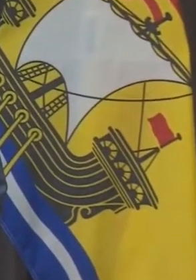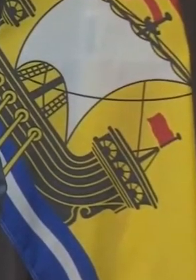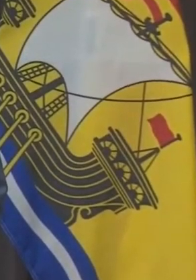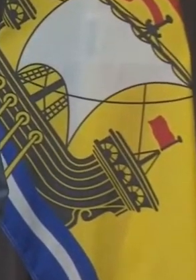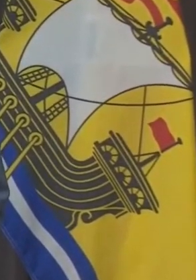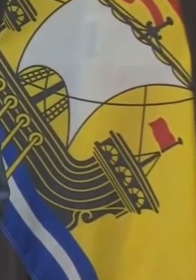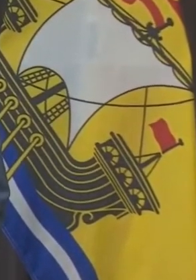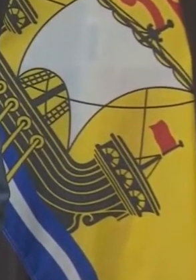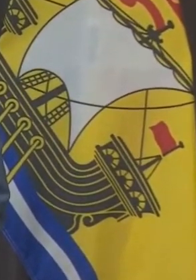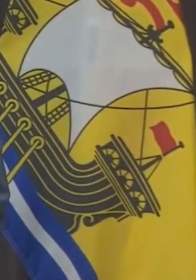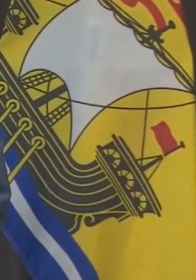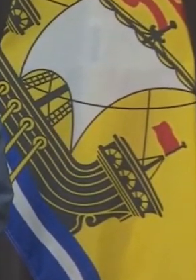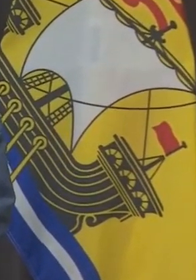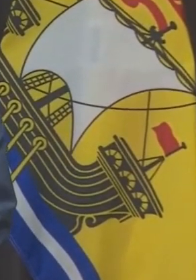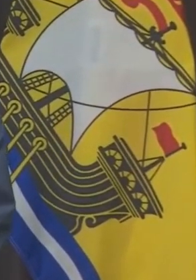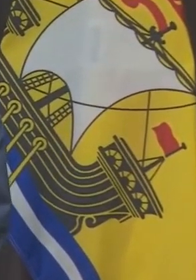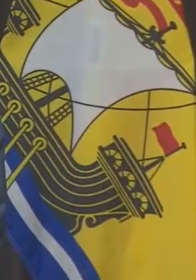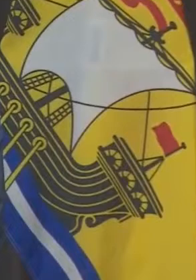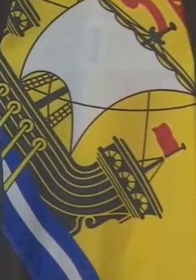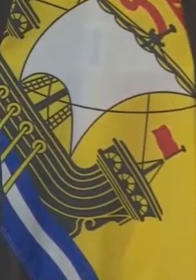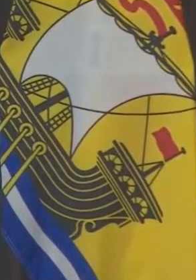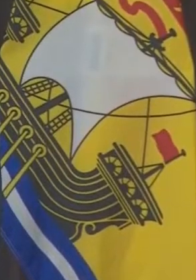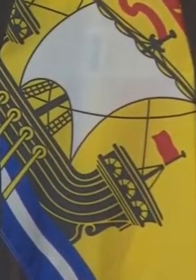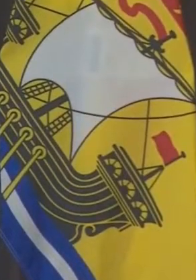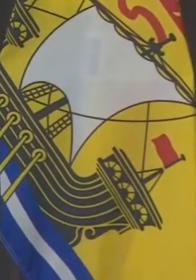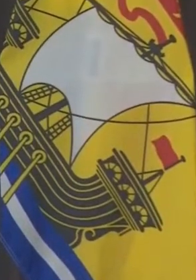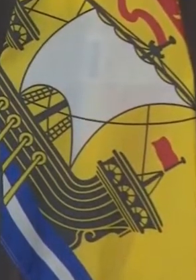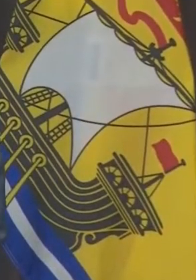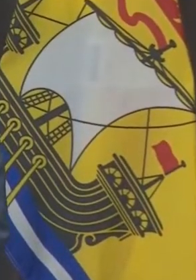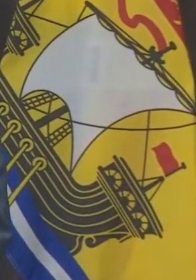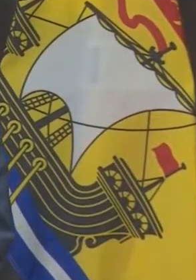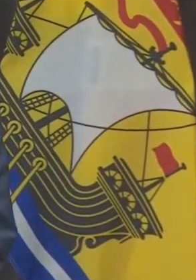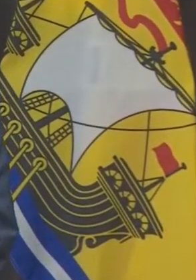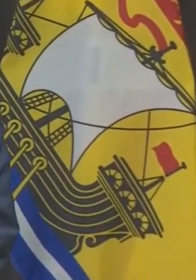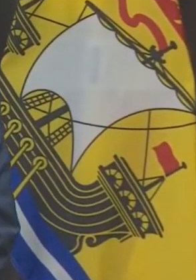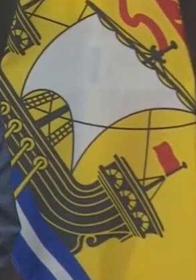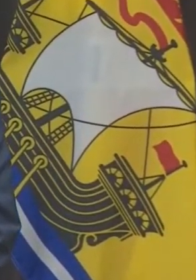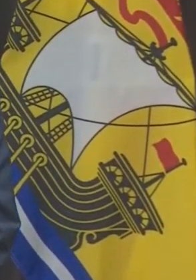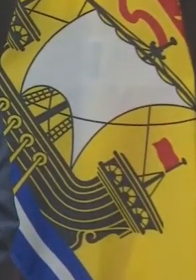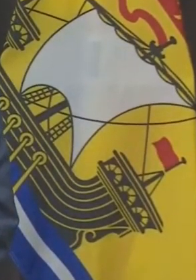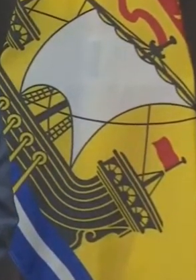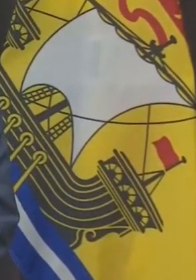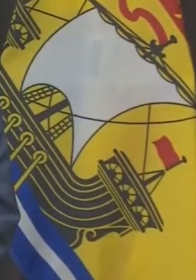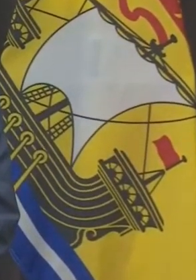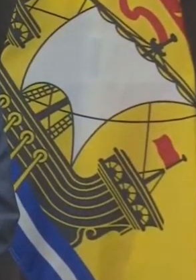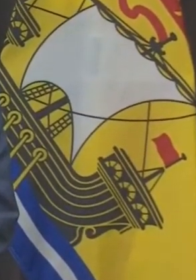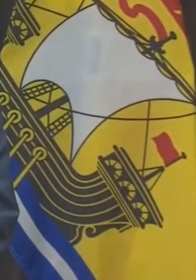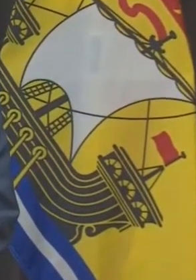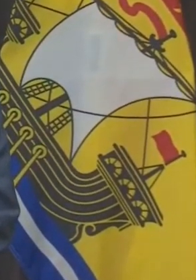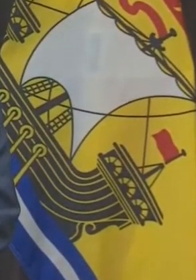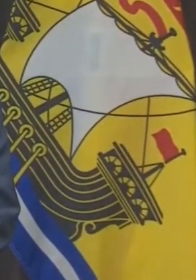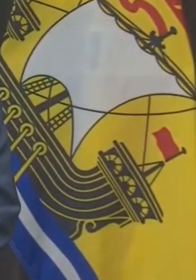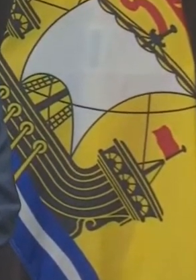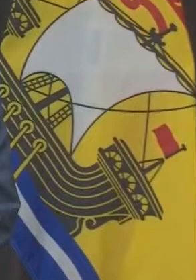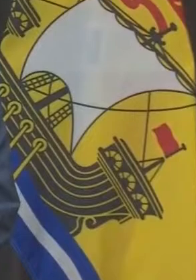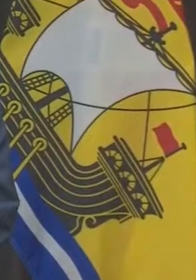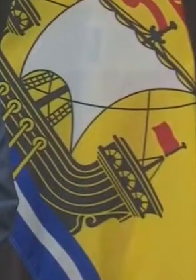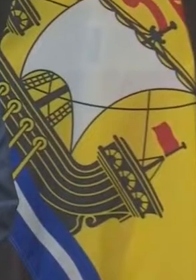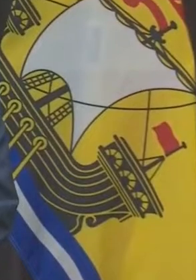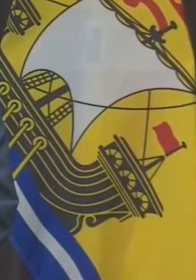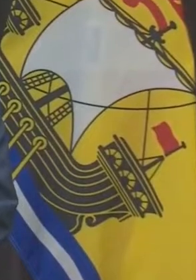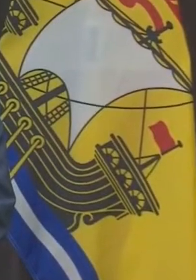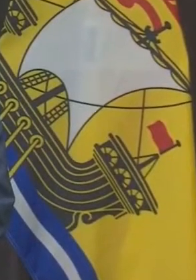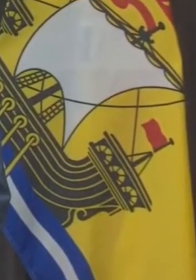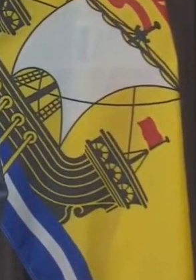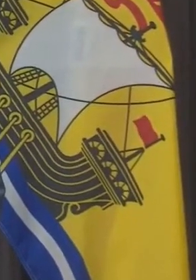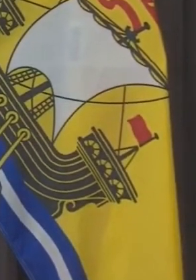le COVID-19 au Nouveau-Brunswick. Speaking on behalf of the province today are Dr. Jennifer Russell, the province's